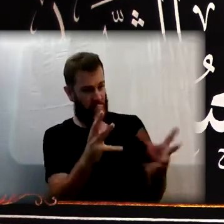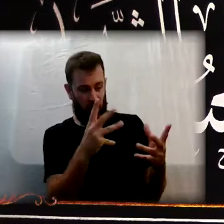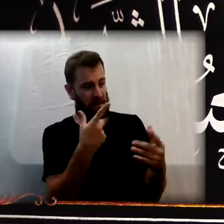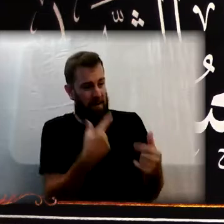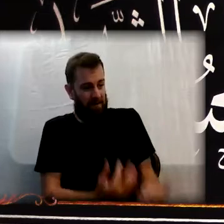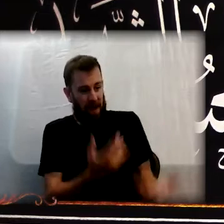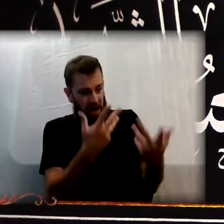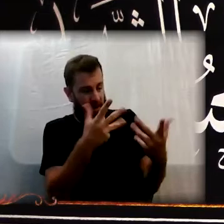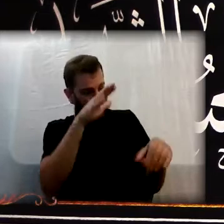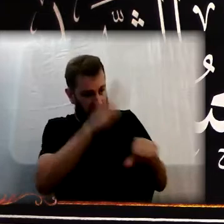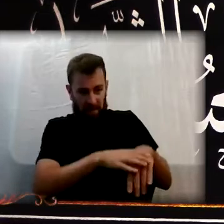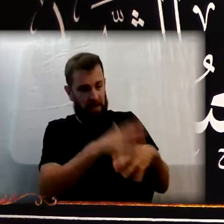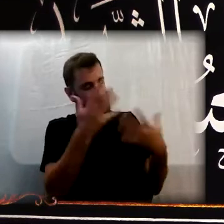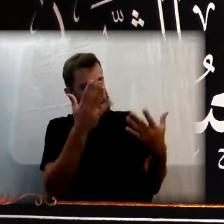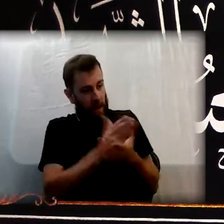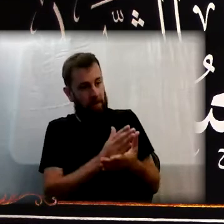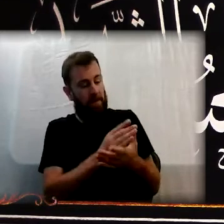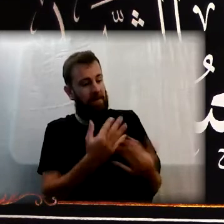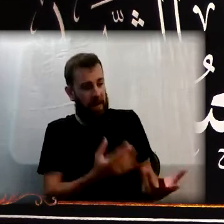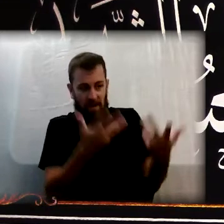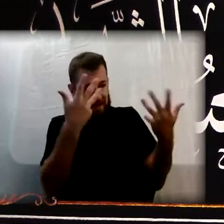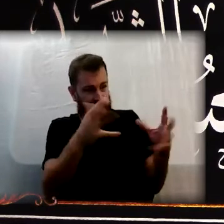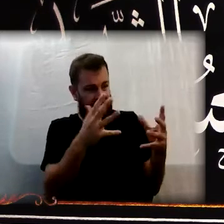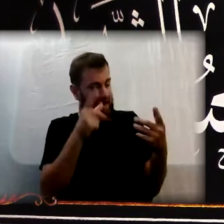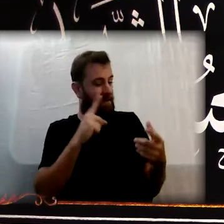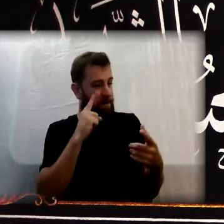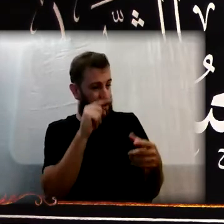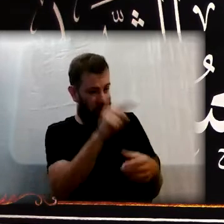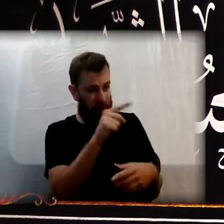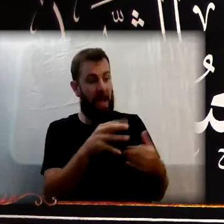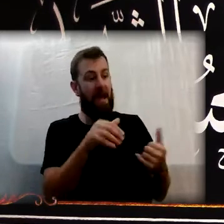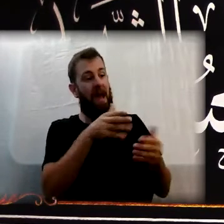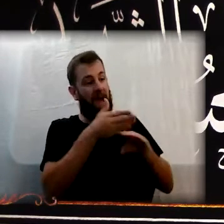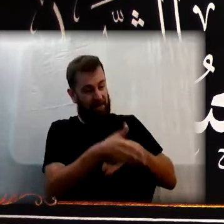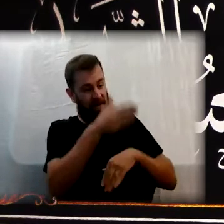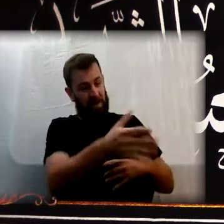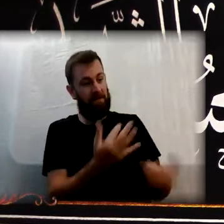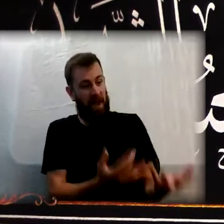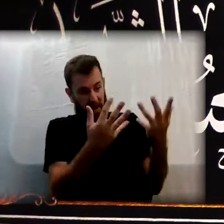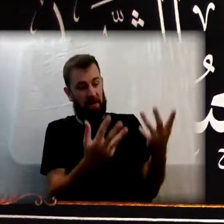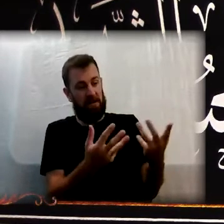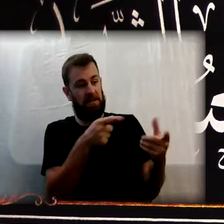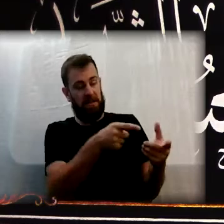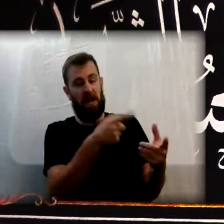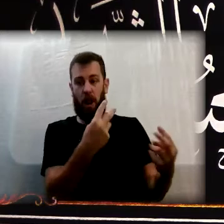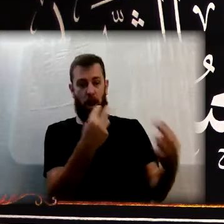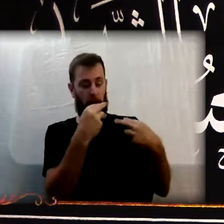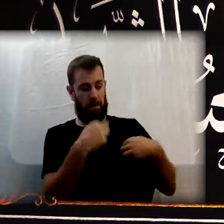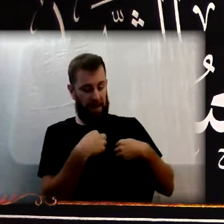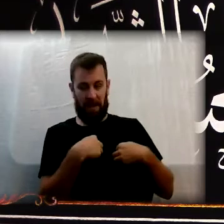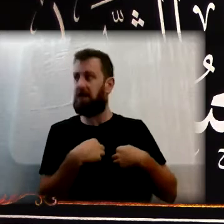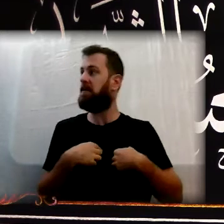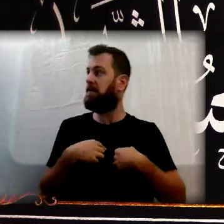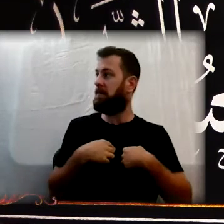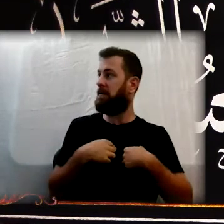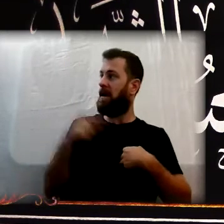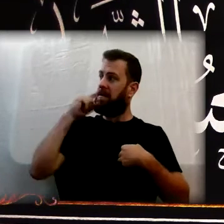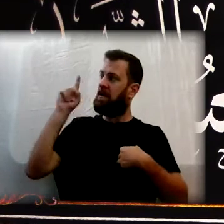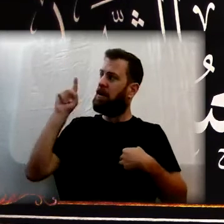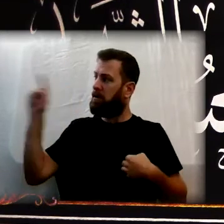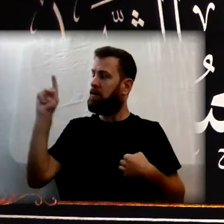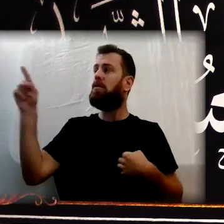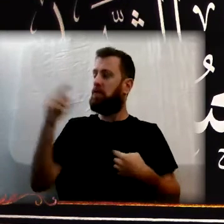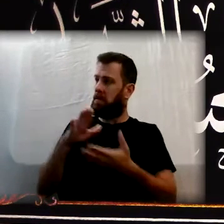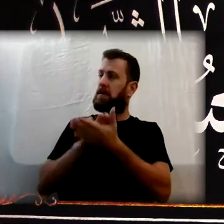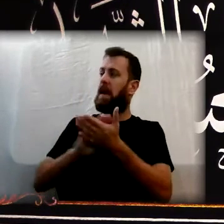only want to put out the fire that is on your dress.' After I had put out the fire, she looked at me and she said, 'I think